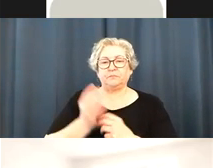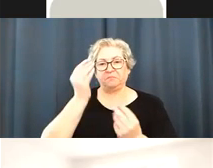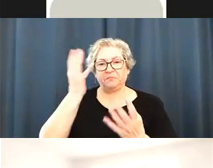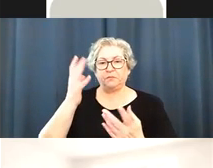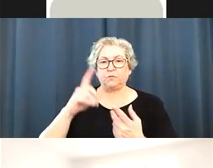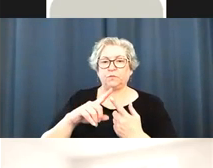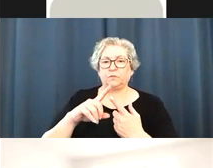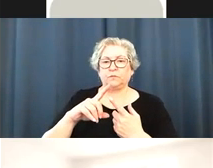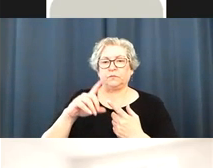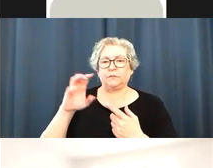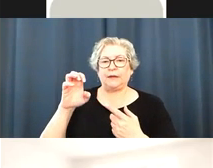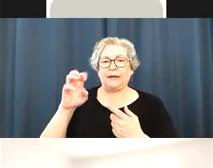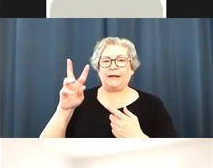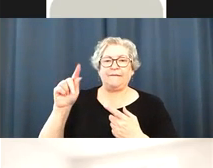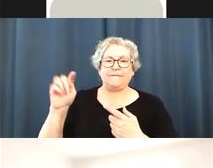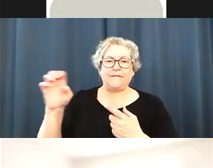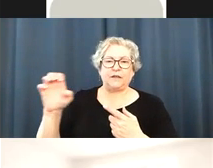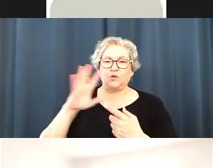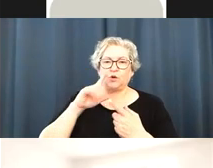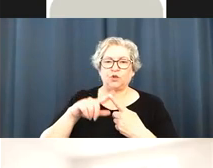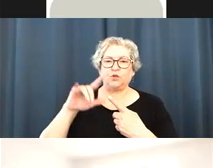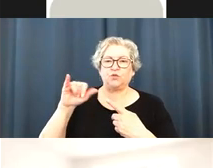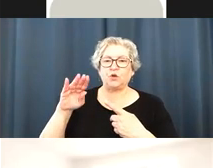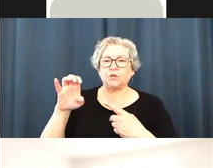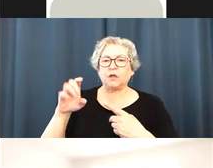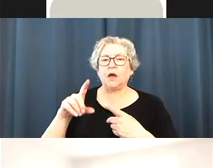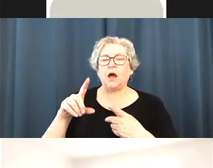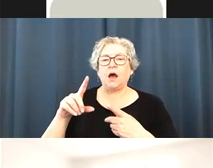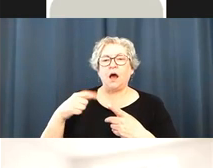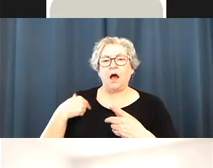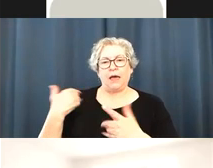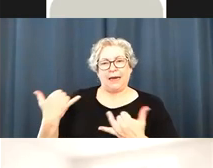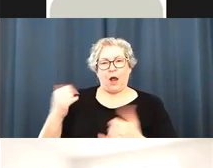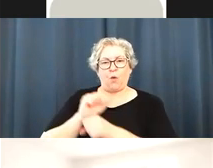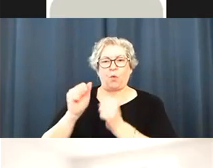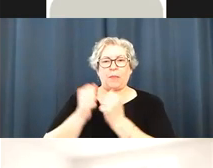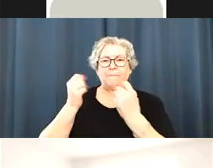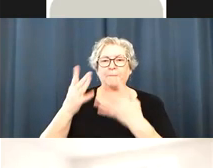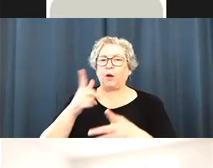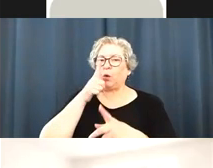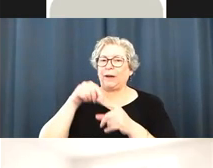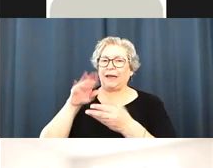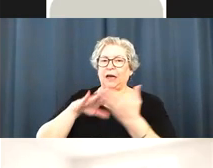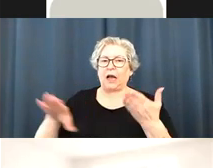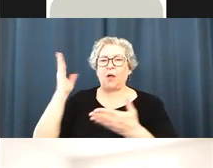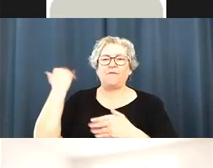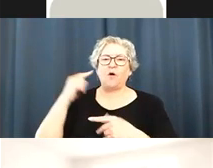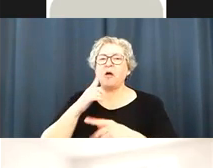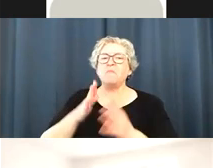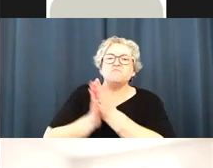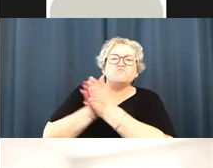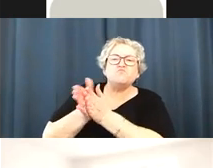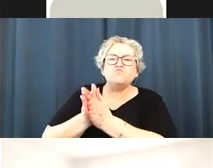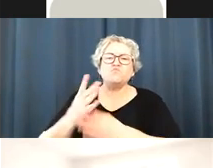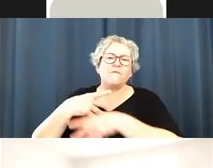Josie, I work with a lot of college age youth now. And initially, you know, they were all into this like virtual class,